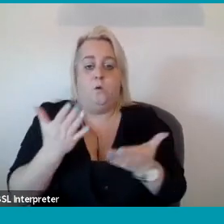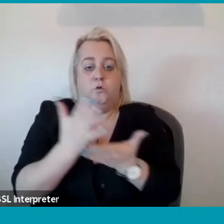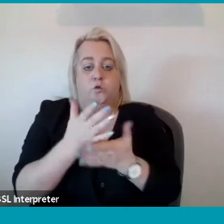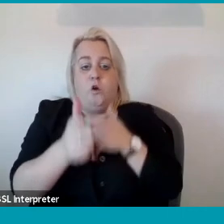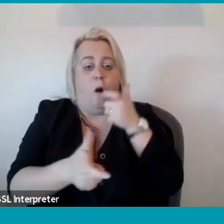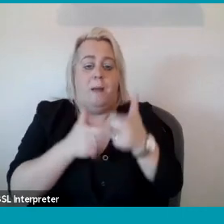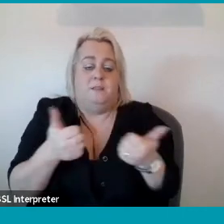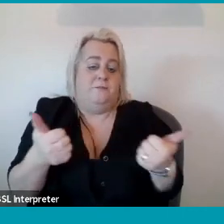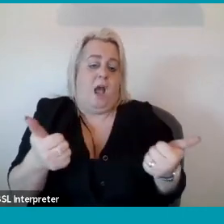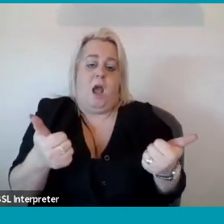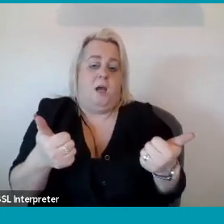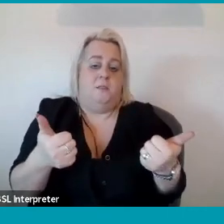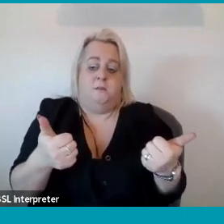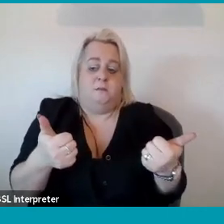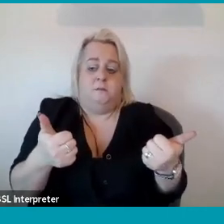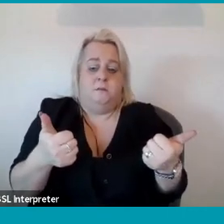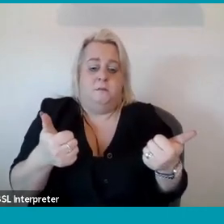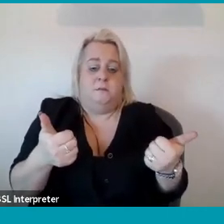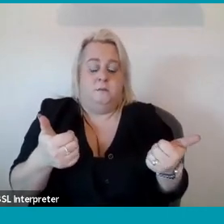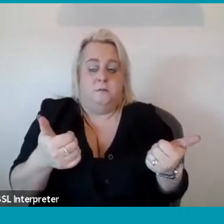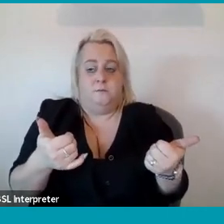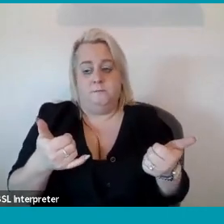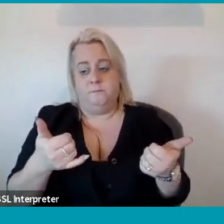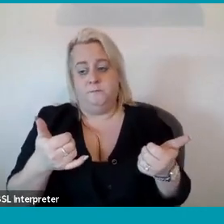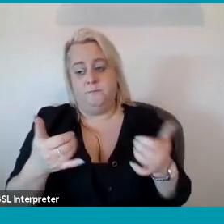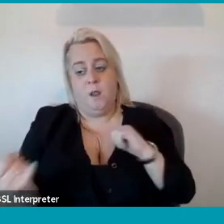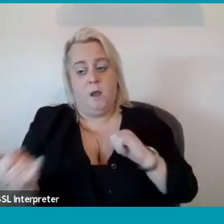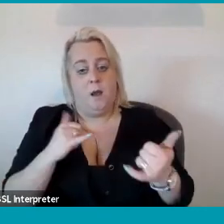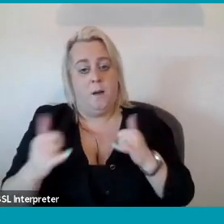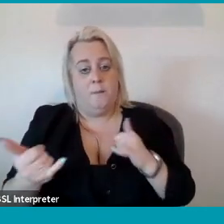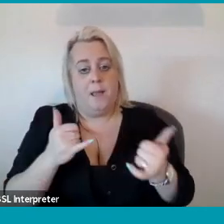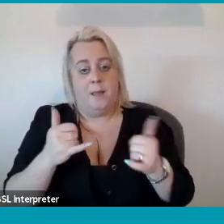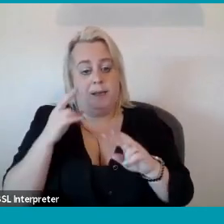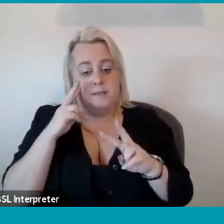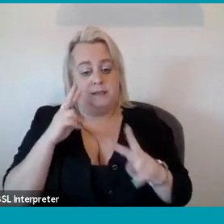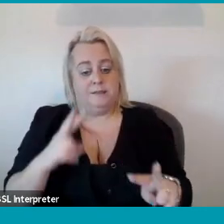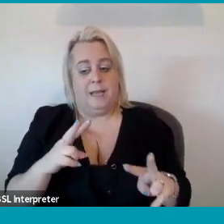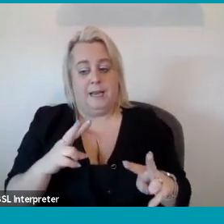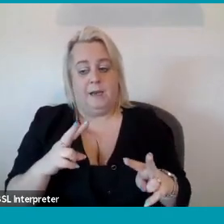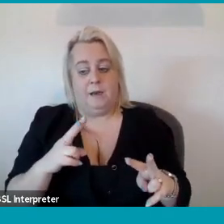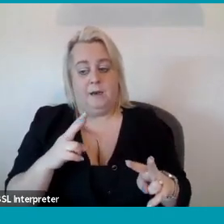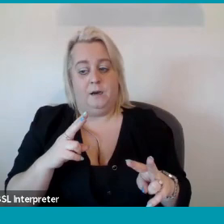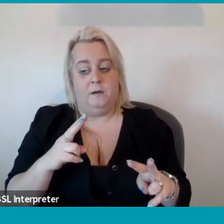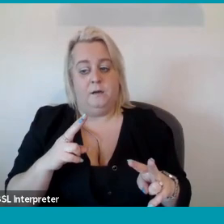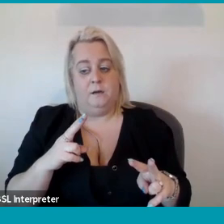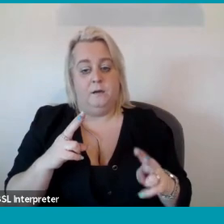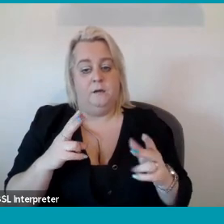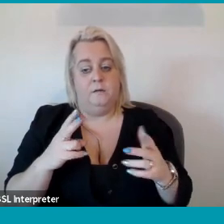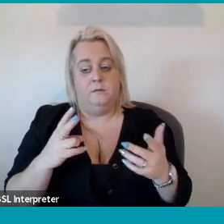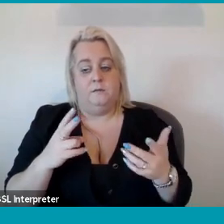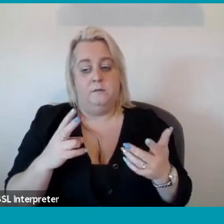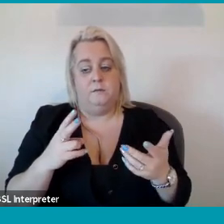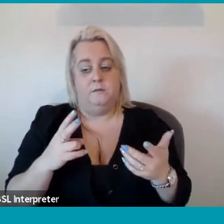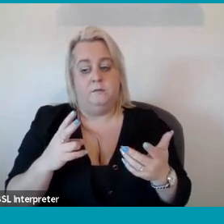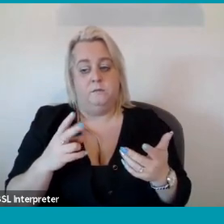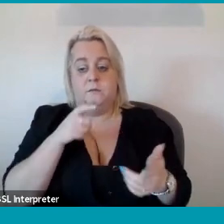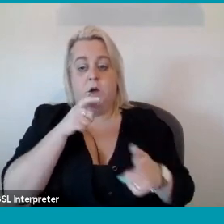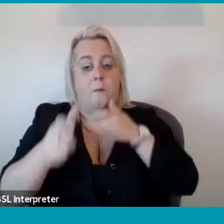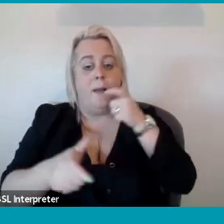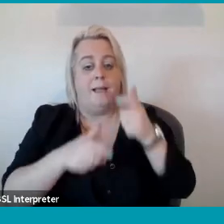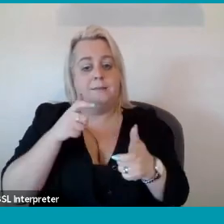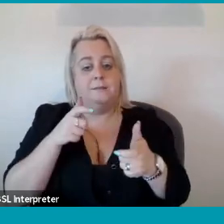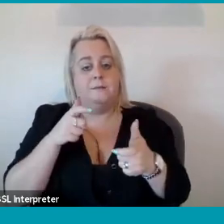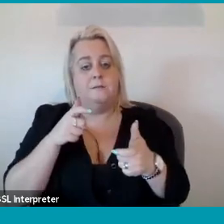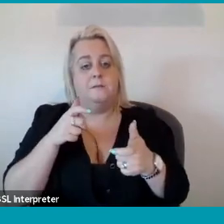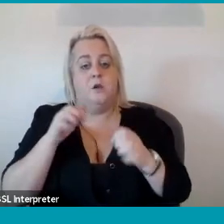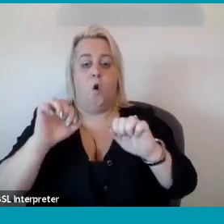any comments, maybe some of the things that we've talked about you've observed in your own organisations. That would be good to hear too. Any stories